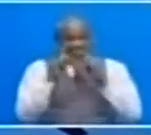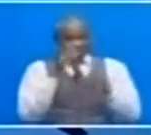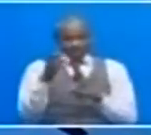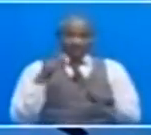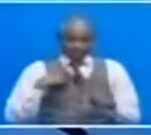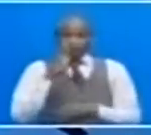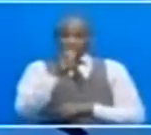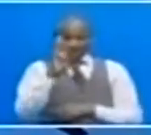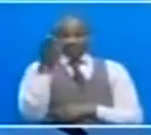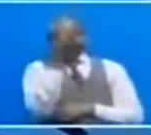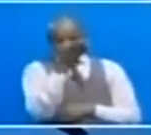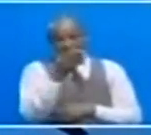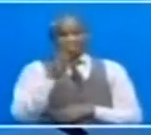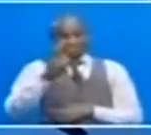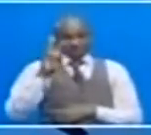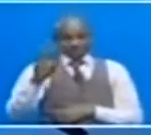log on to our website